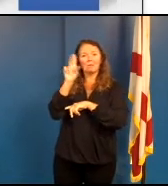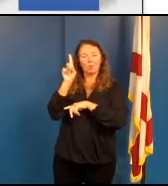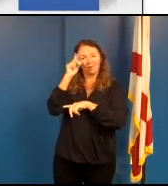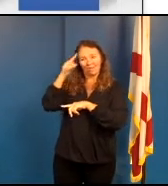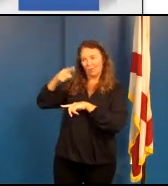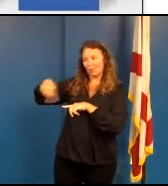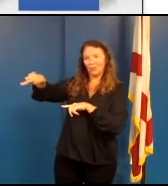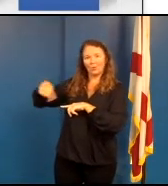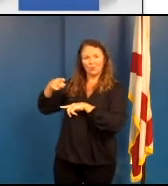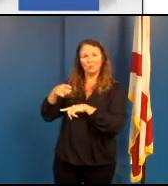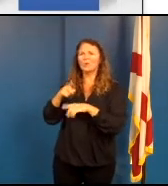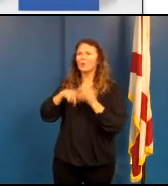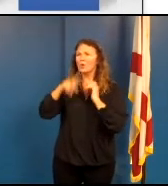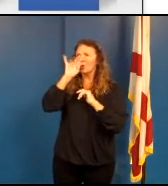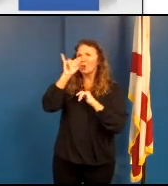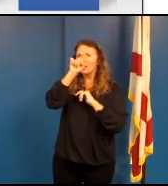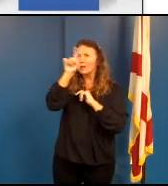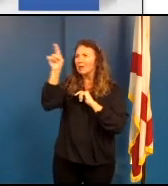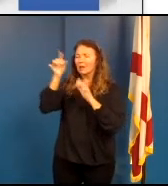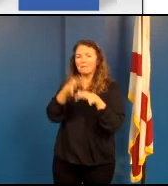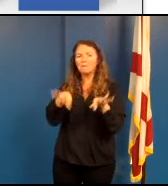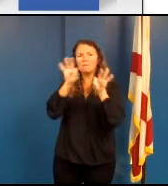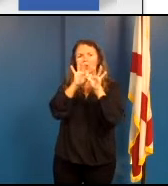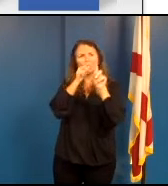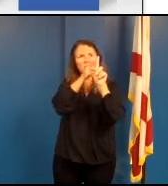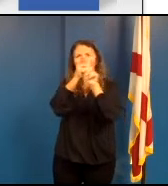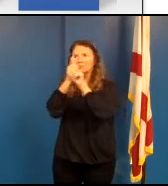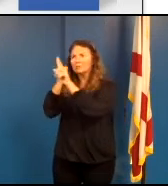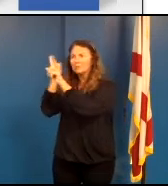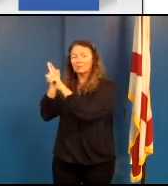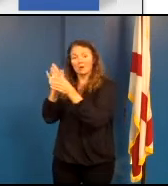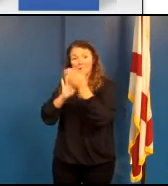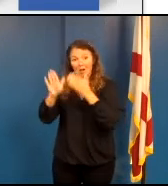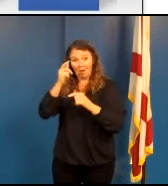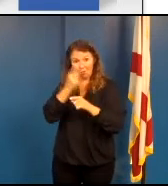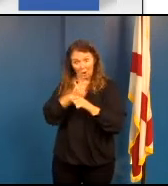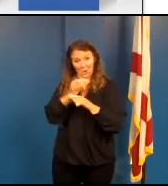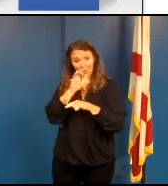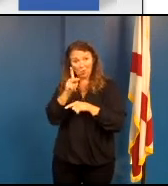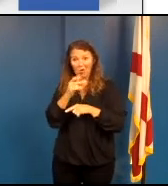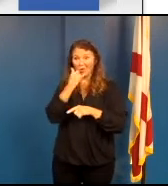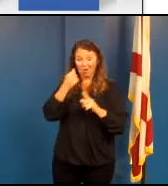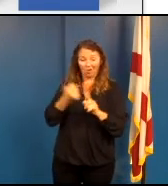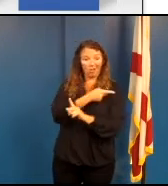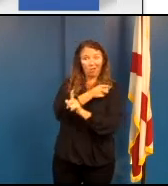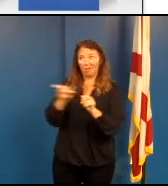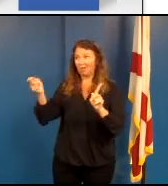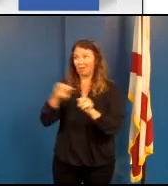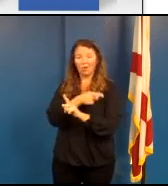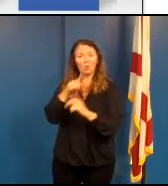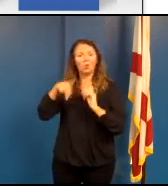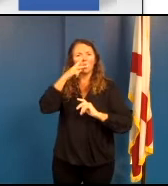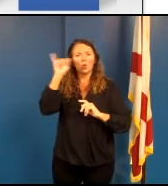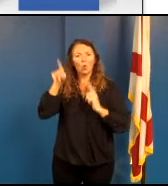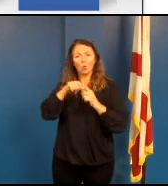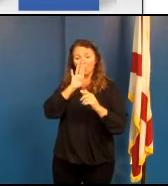of what were those important indicators, whether the college is on track when we think about enrollment and